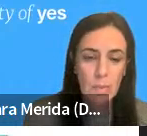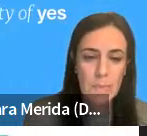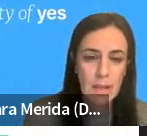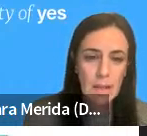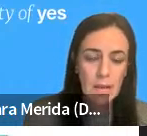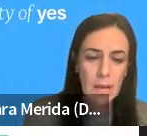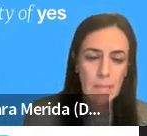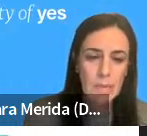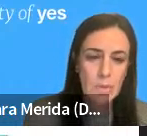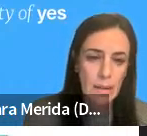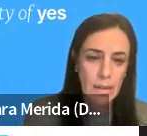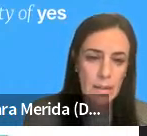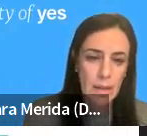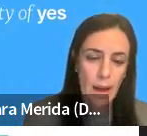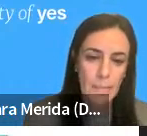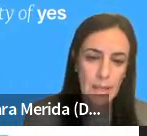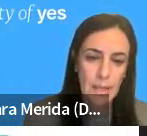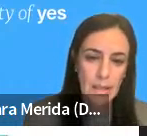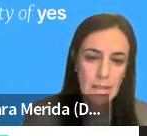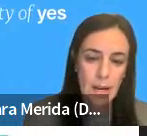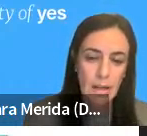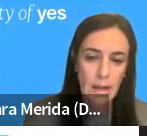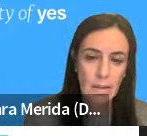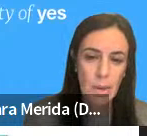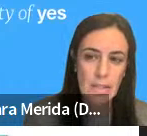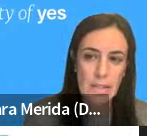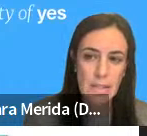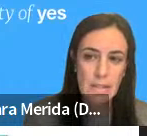us through our website,